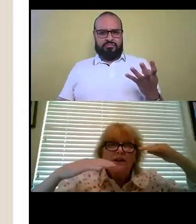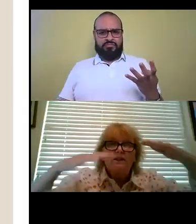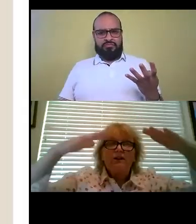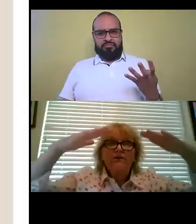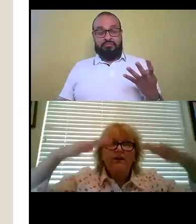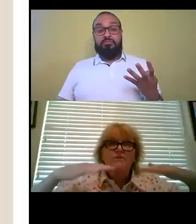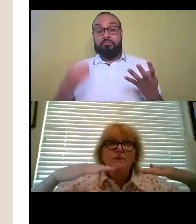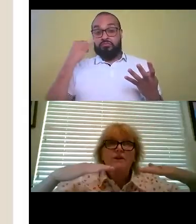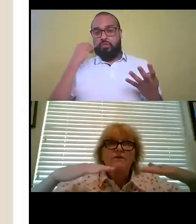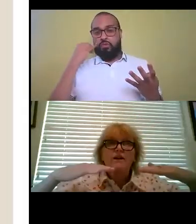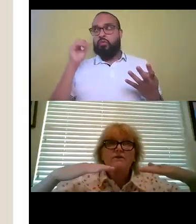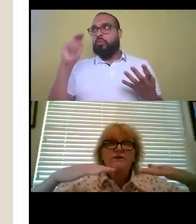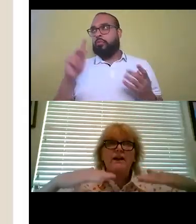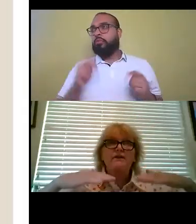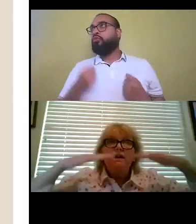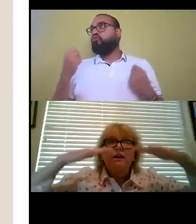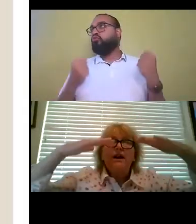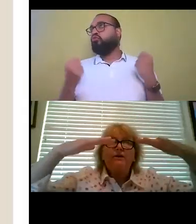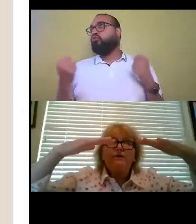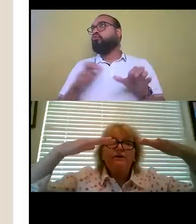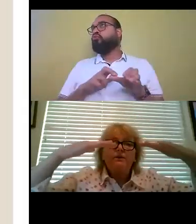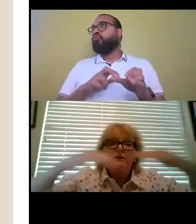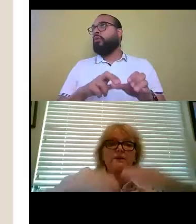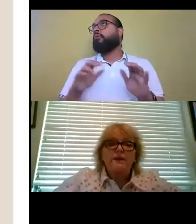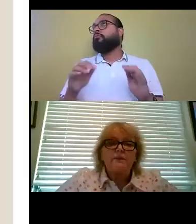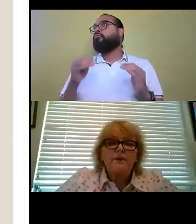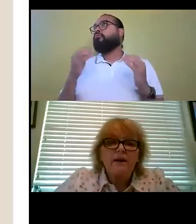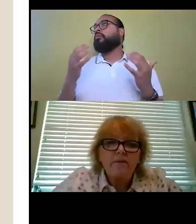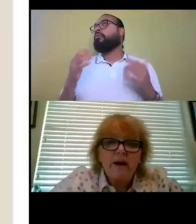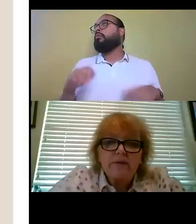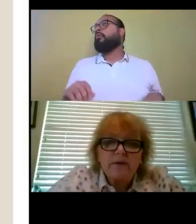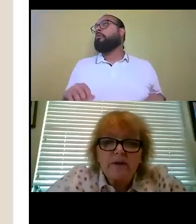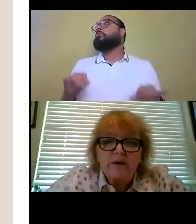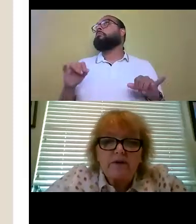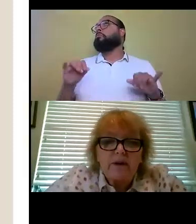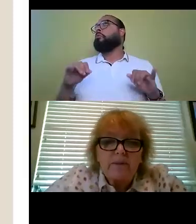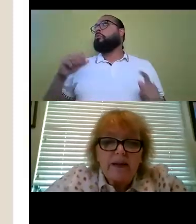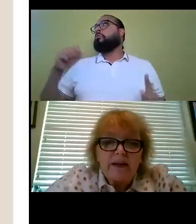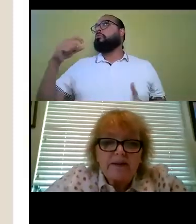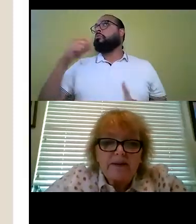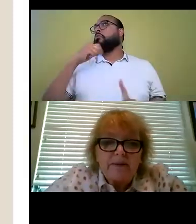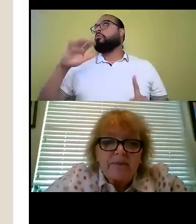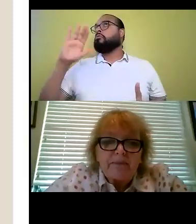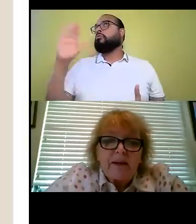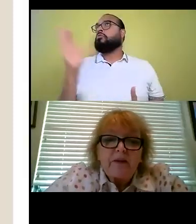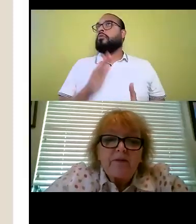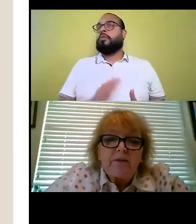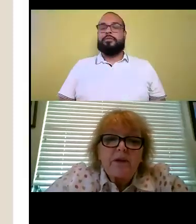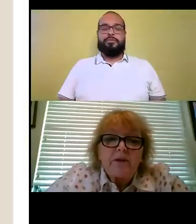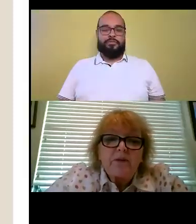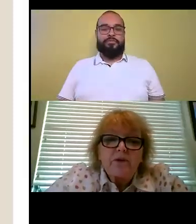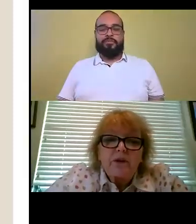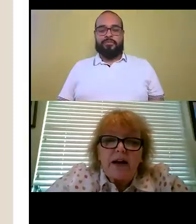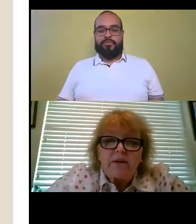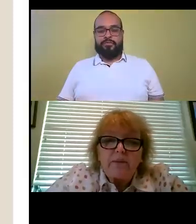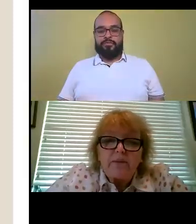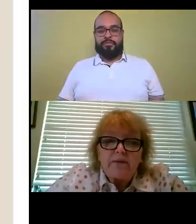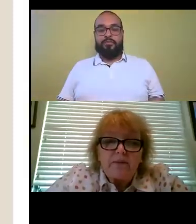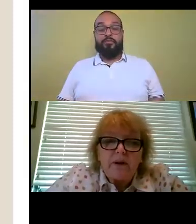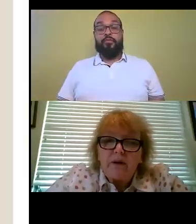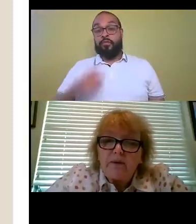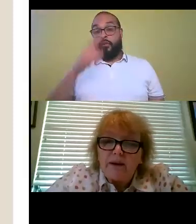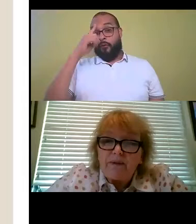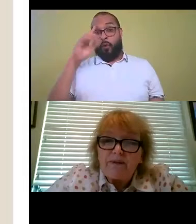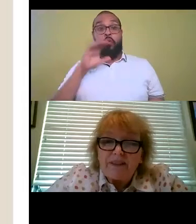know, okay, car rides bring our arousal down? How do we support keeping that arousal in a just right place? For the older child,